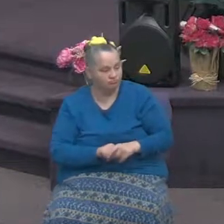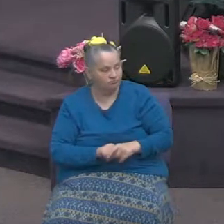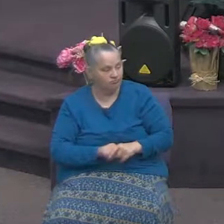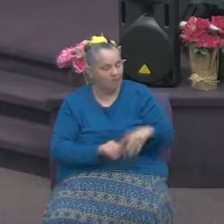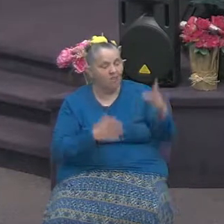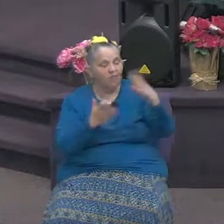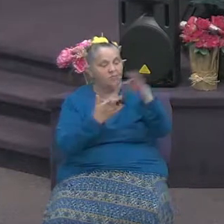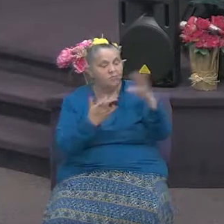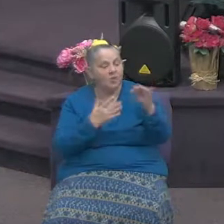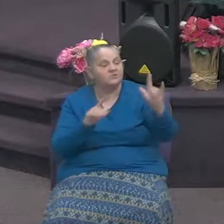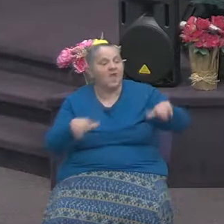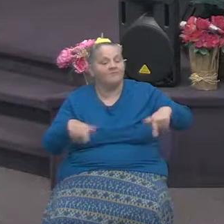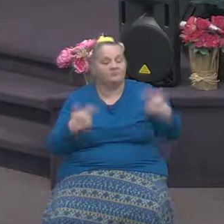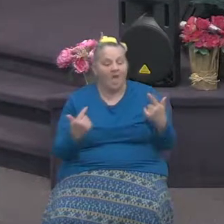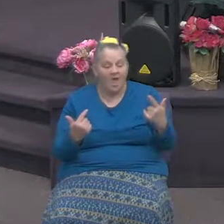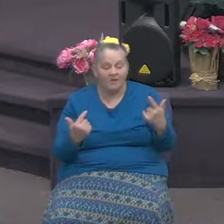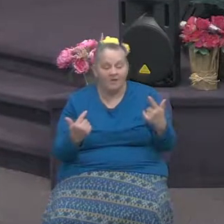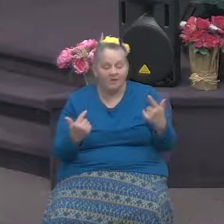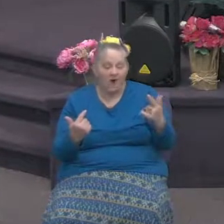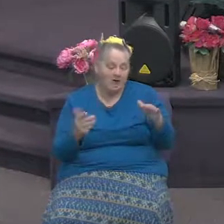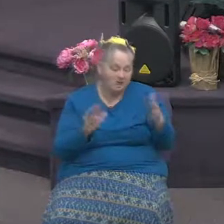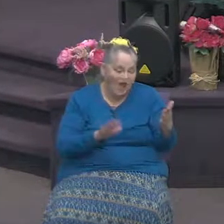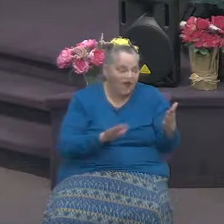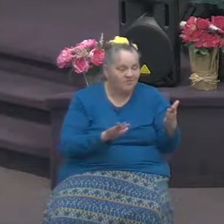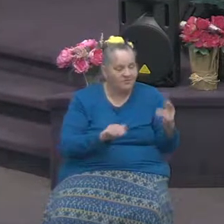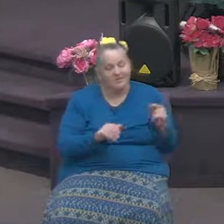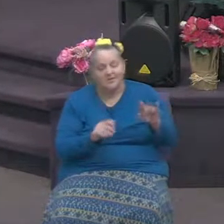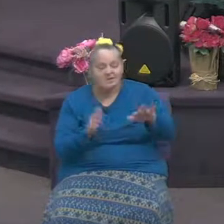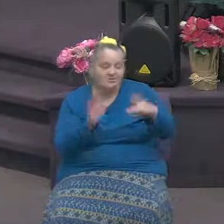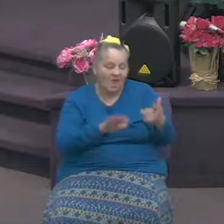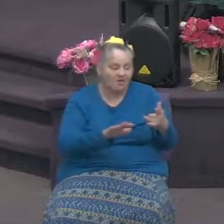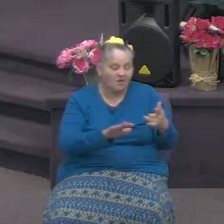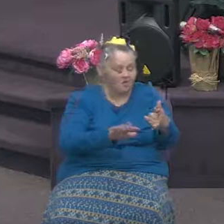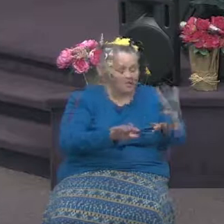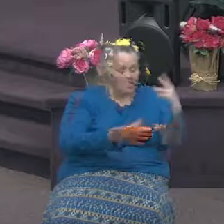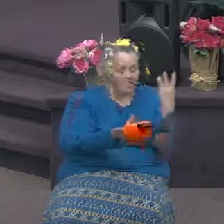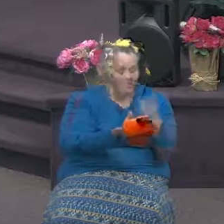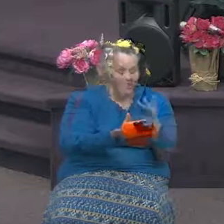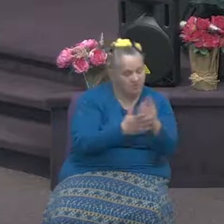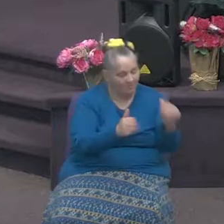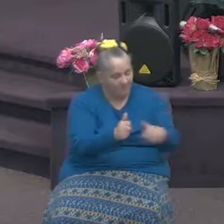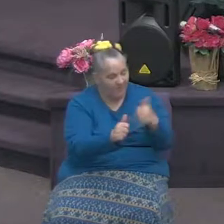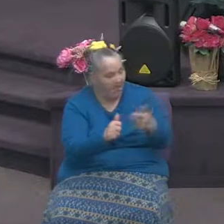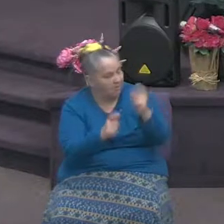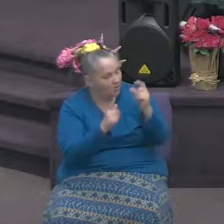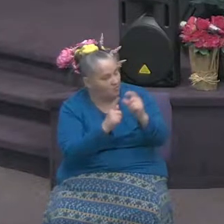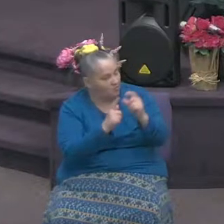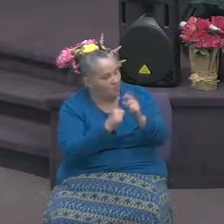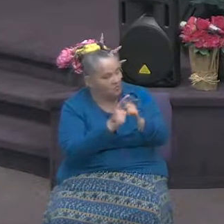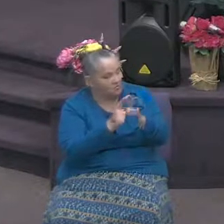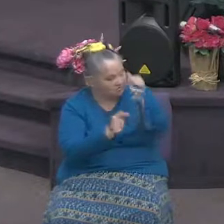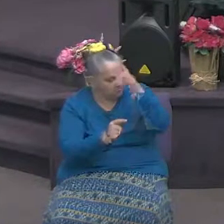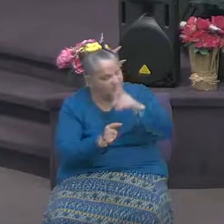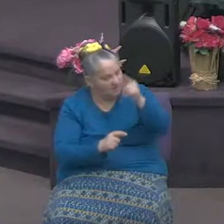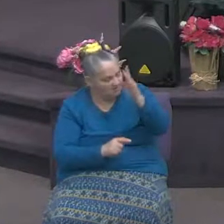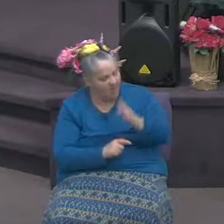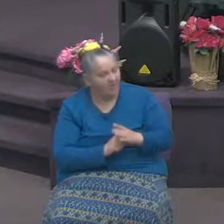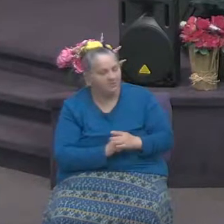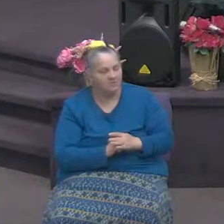And the choice of life is still a choice of death, because you're dying out to your will and you're following the word and the man of